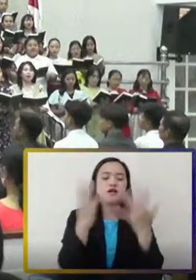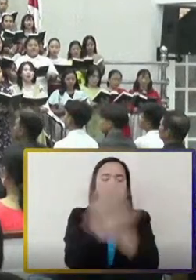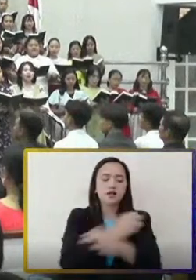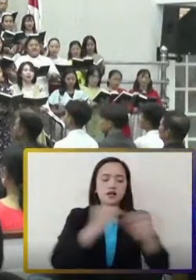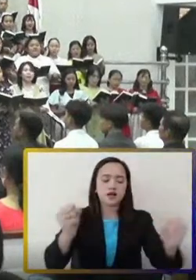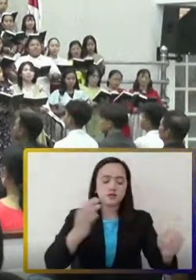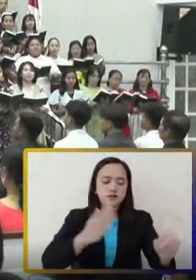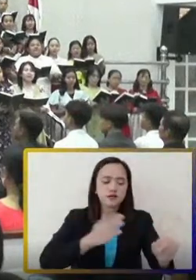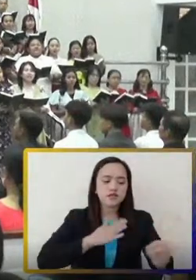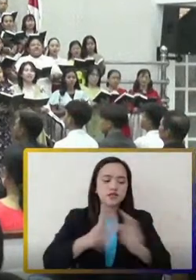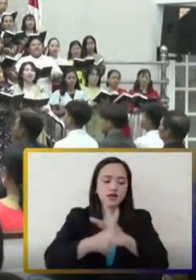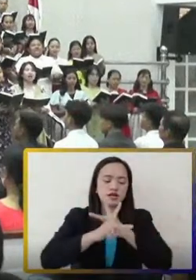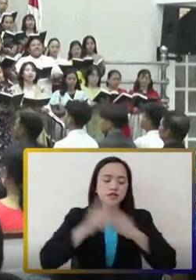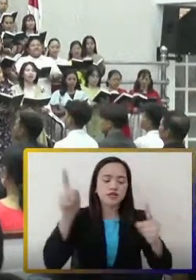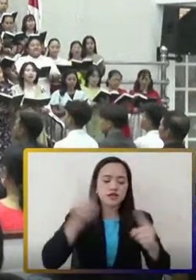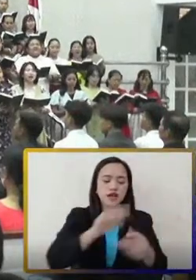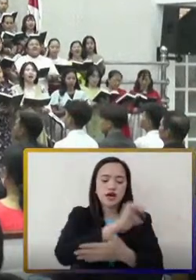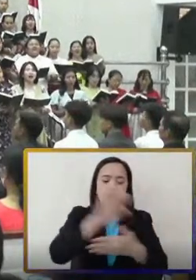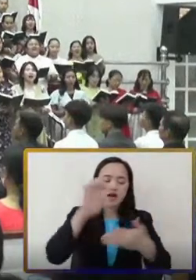Jesus.